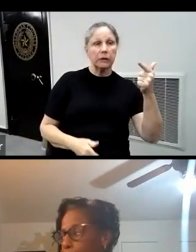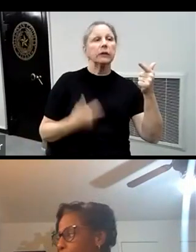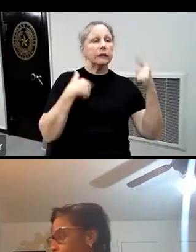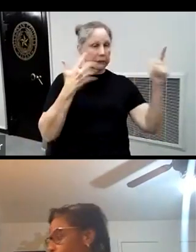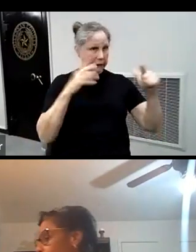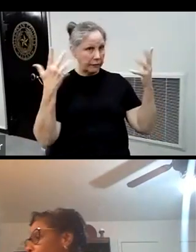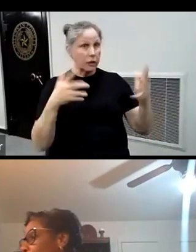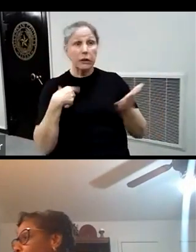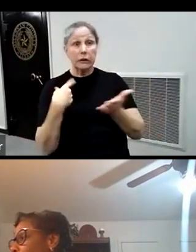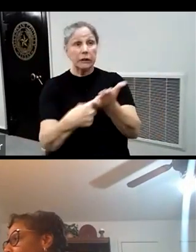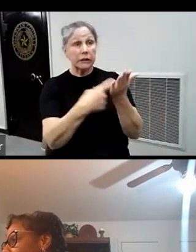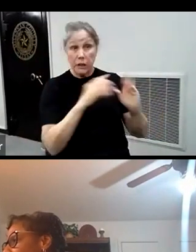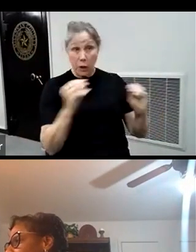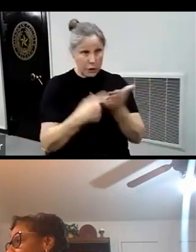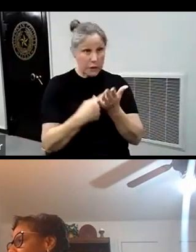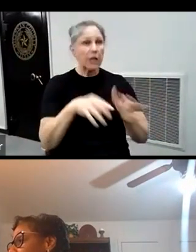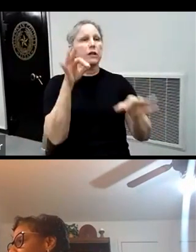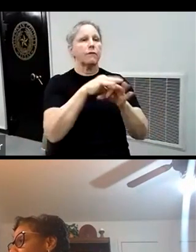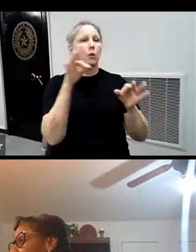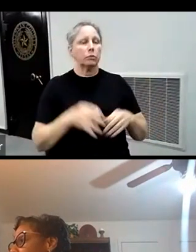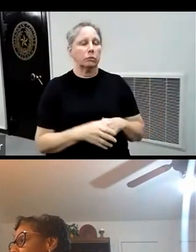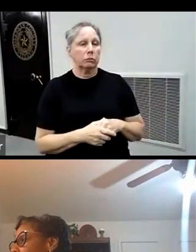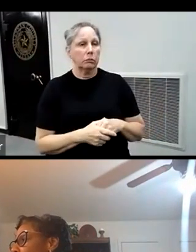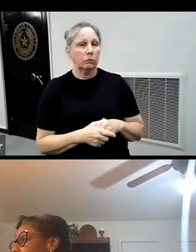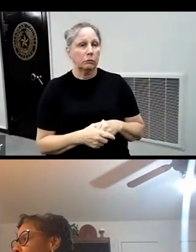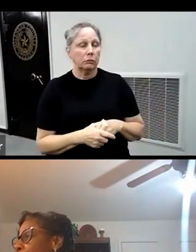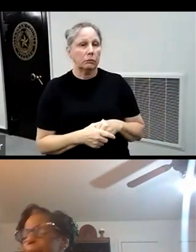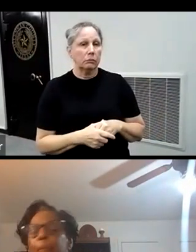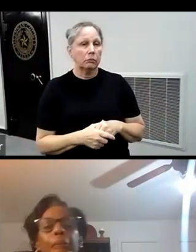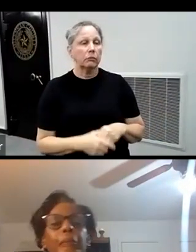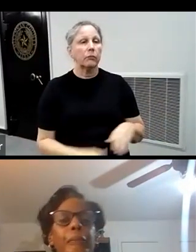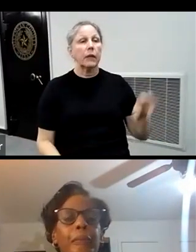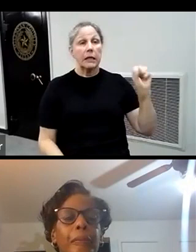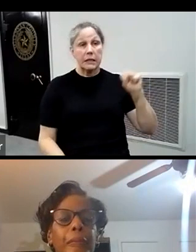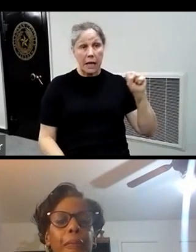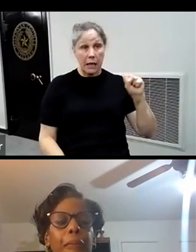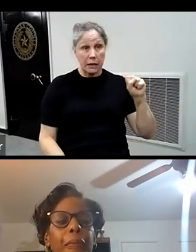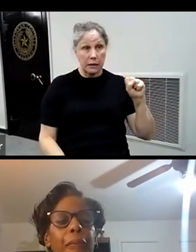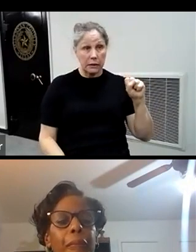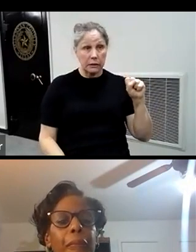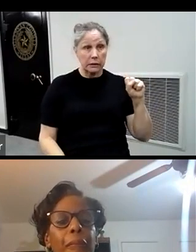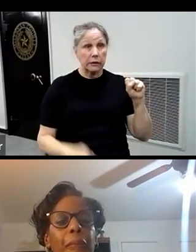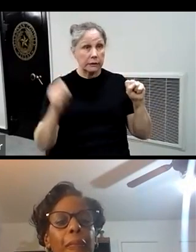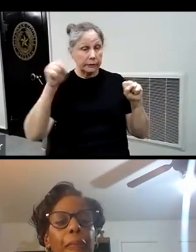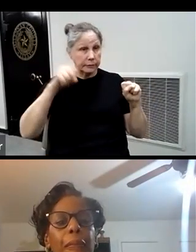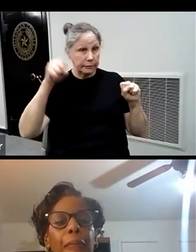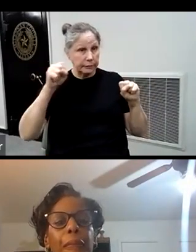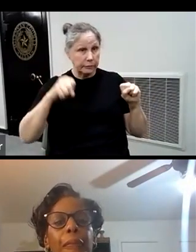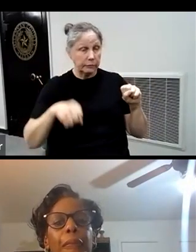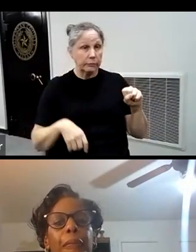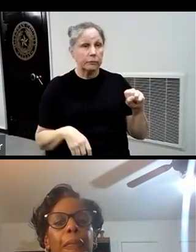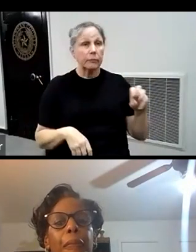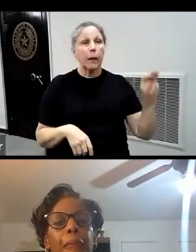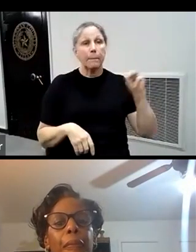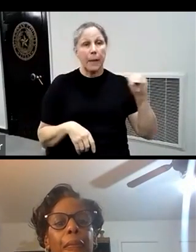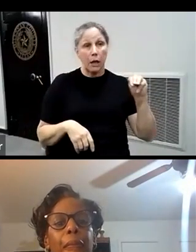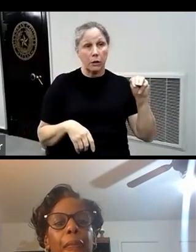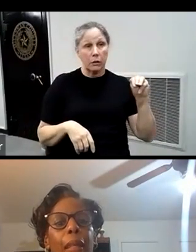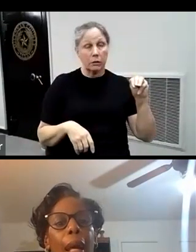second. Any other discussion? No discussion, call for a vote. Commissioner Snell, Aye. Commissioner